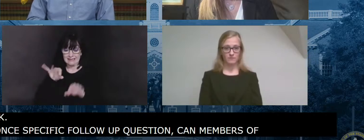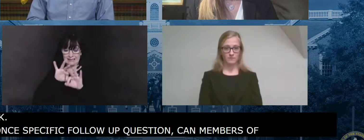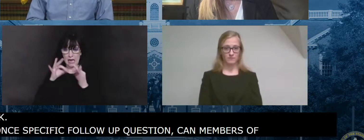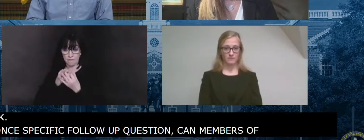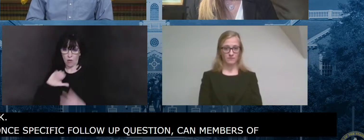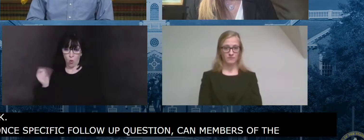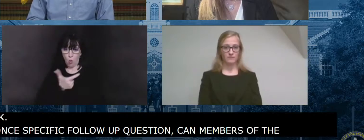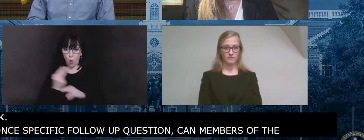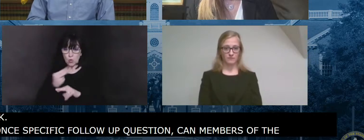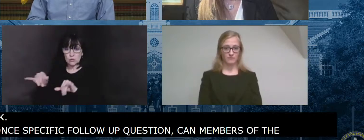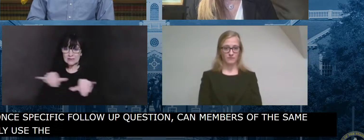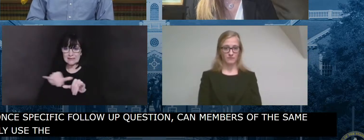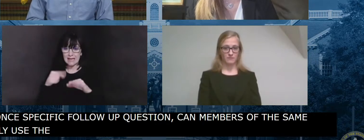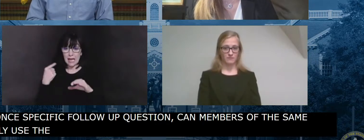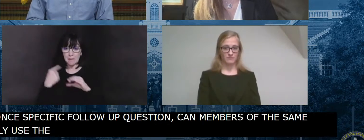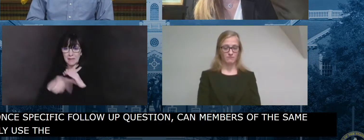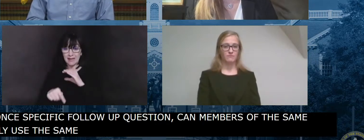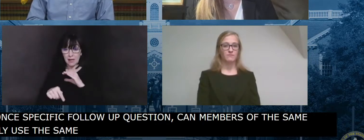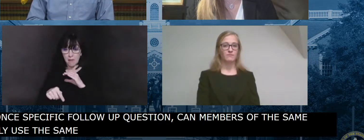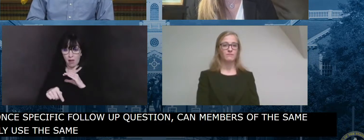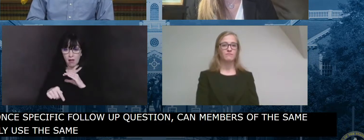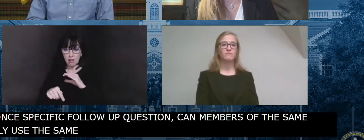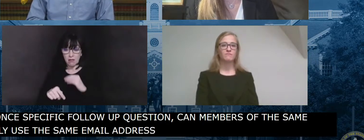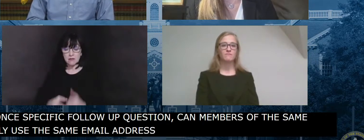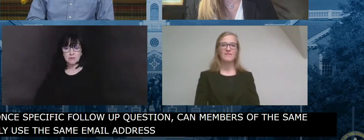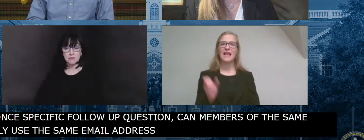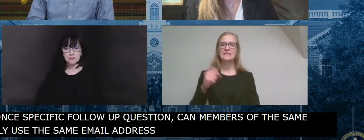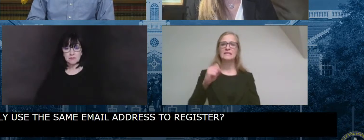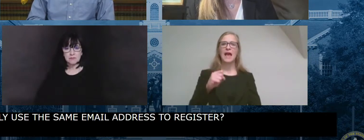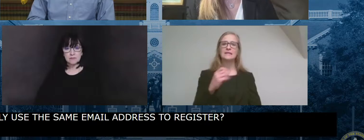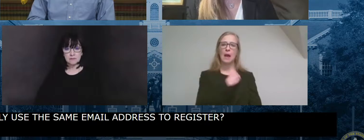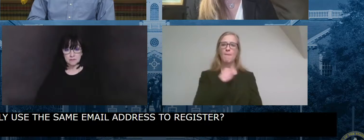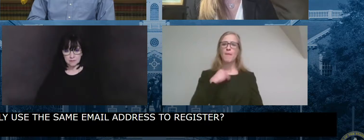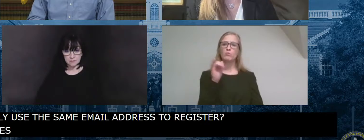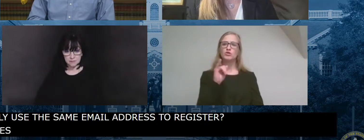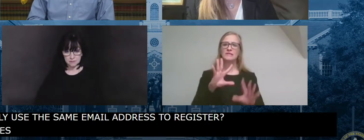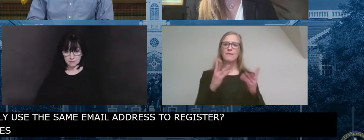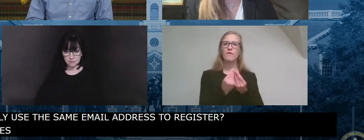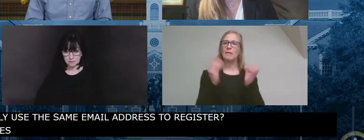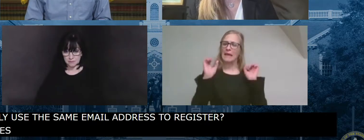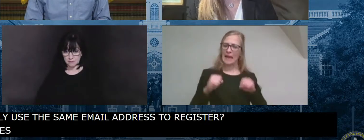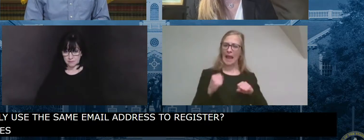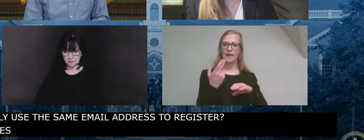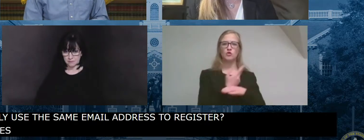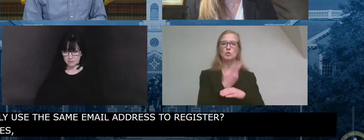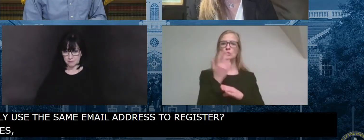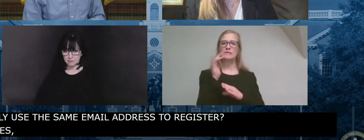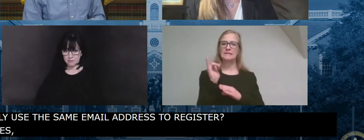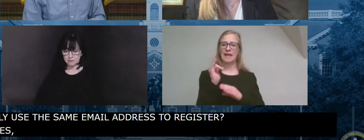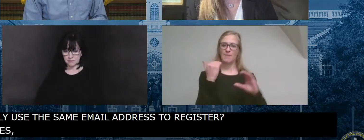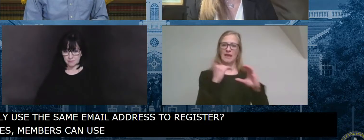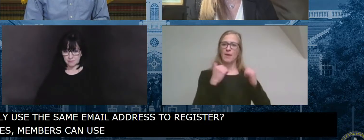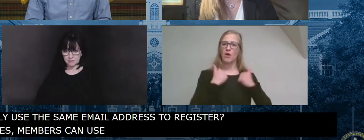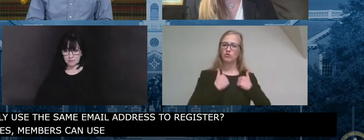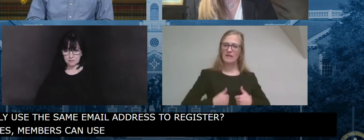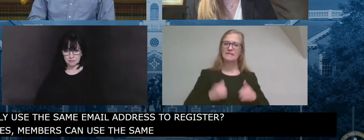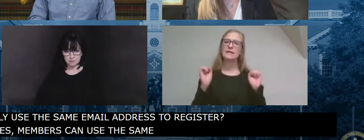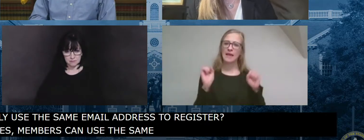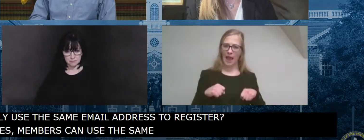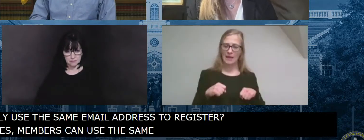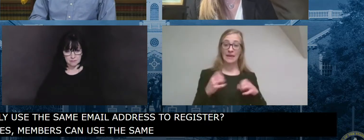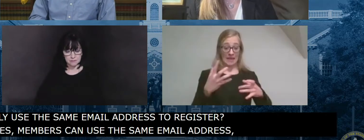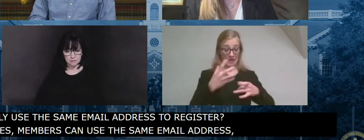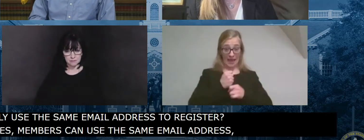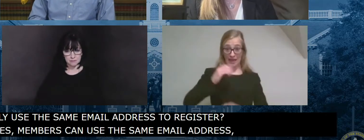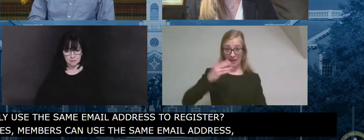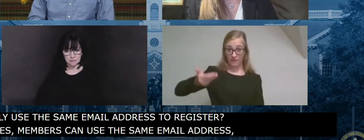address to register? Yes, members of the same family can use the same email address. When you get the invitation, you just want